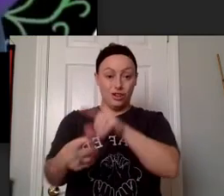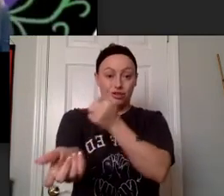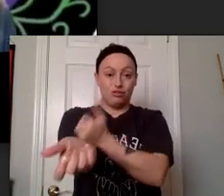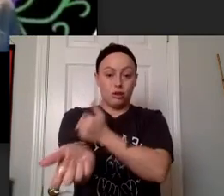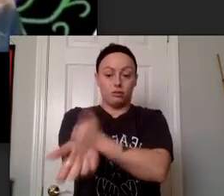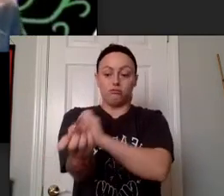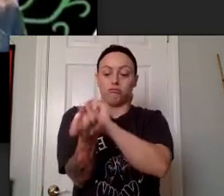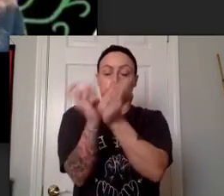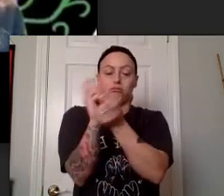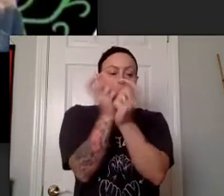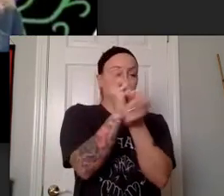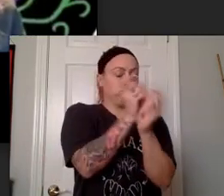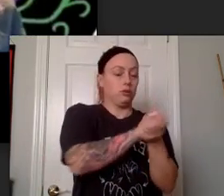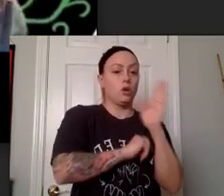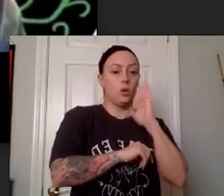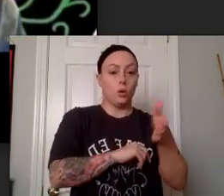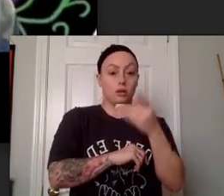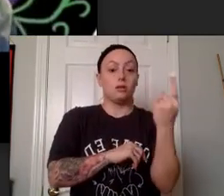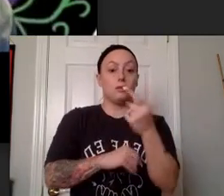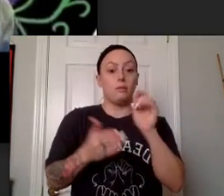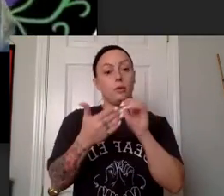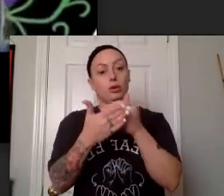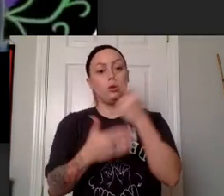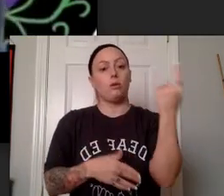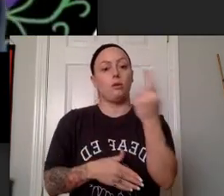So there's always something new to learn.